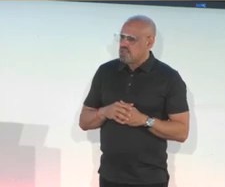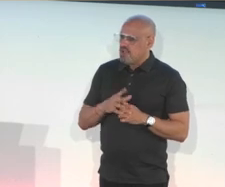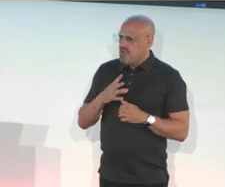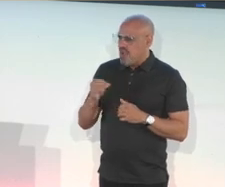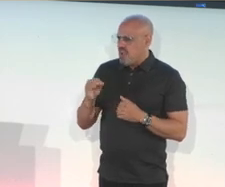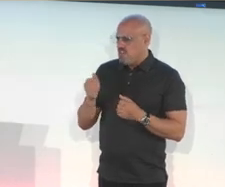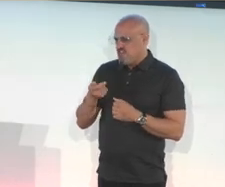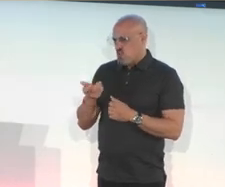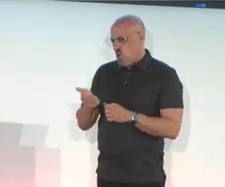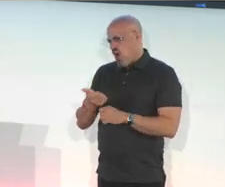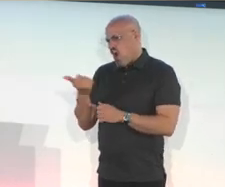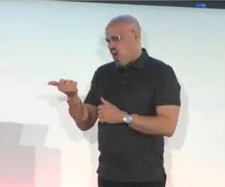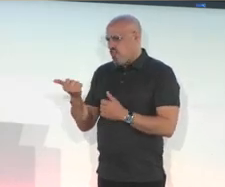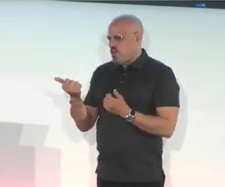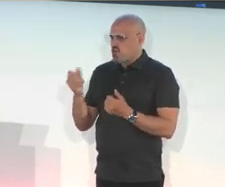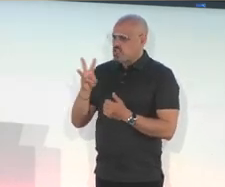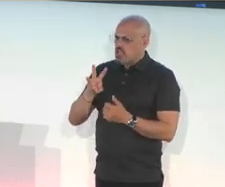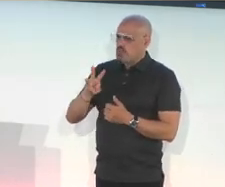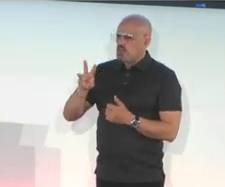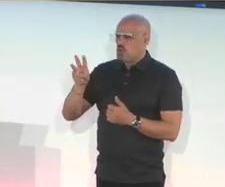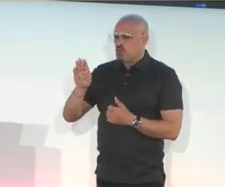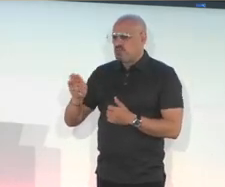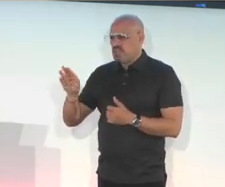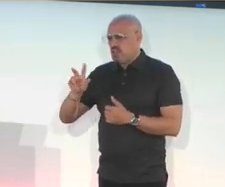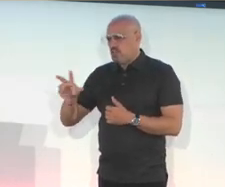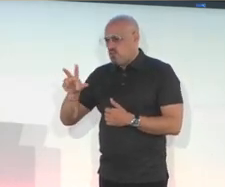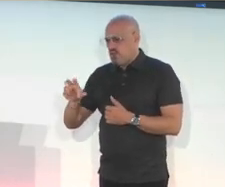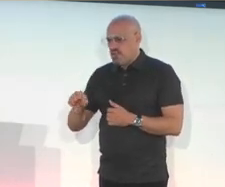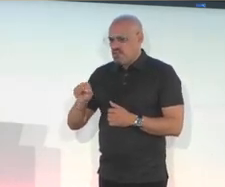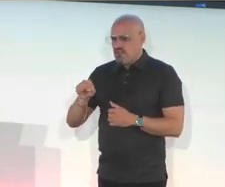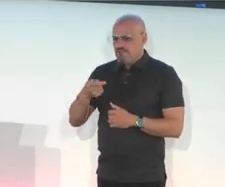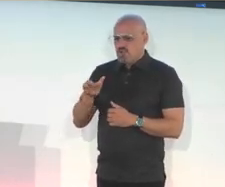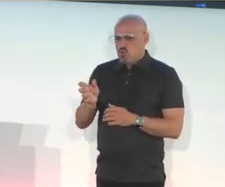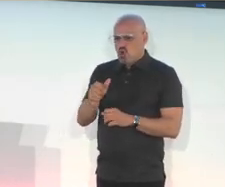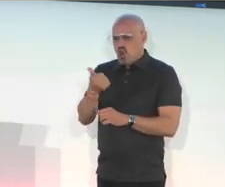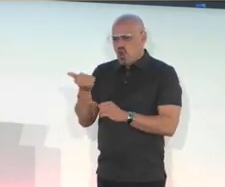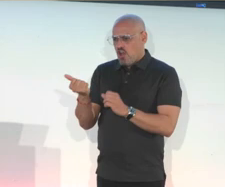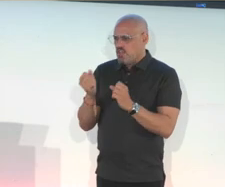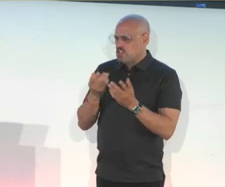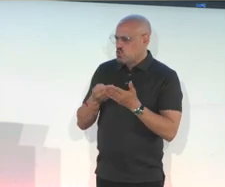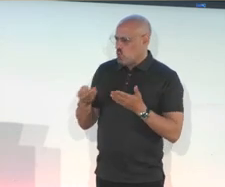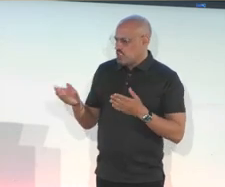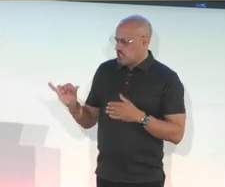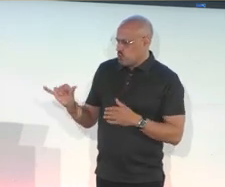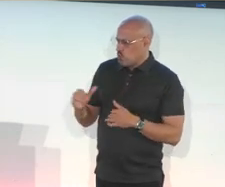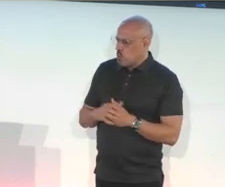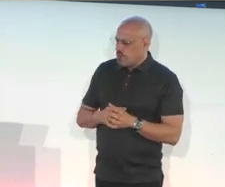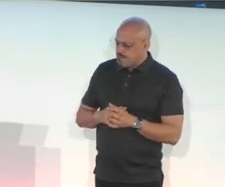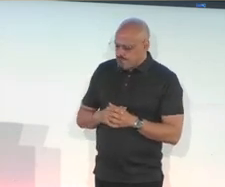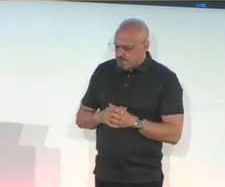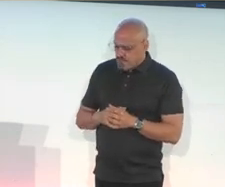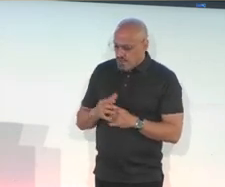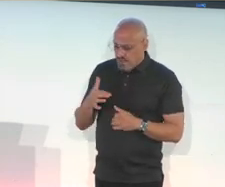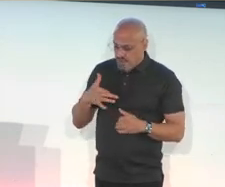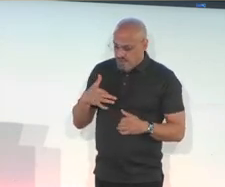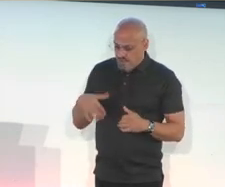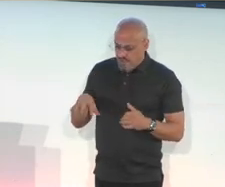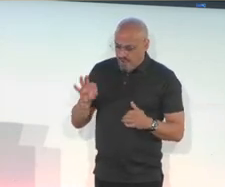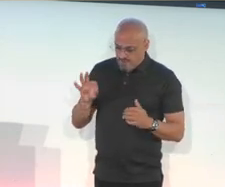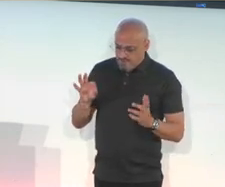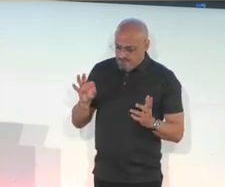and a number of other, like W3C and a number of other sources as well. And I've come up